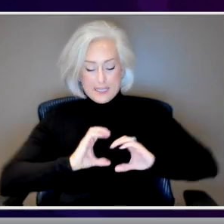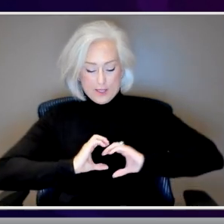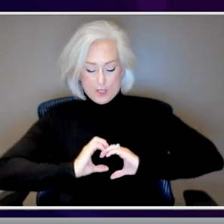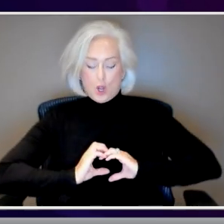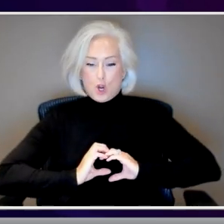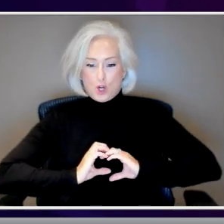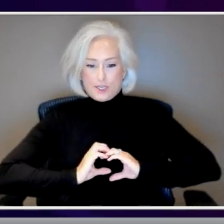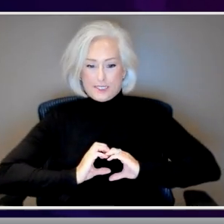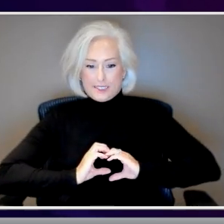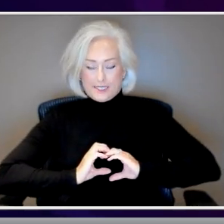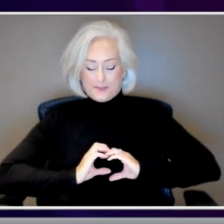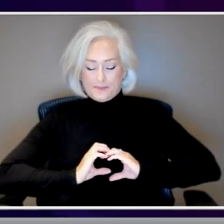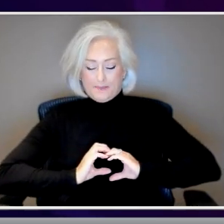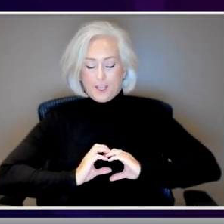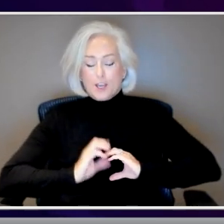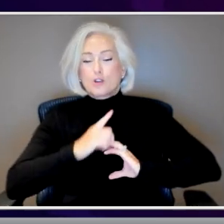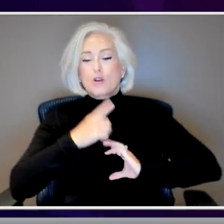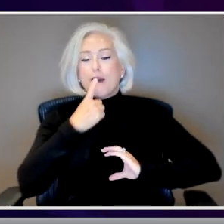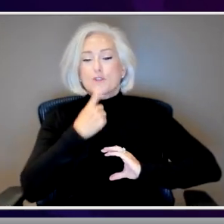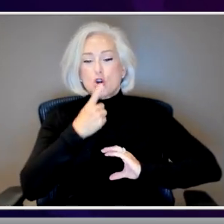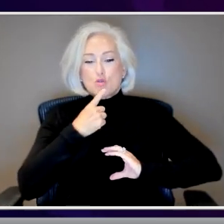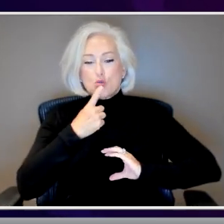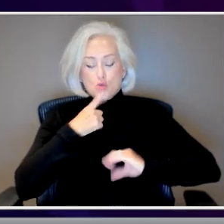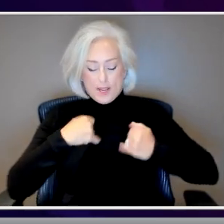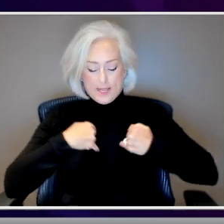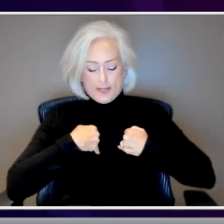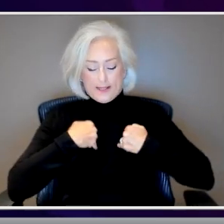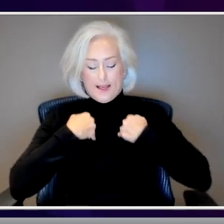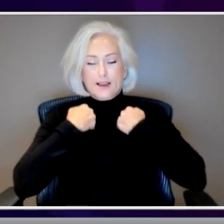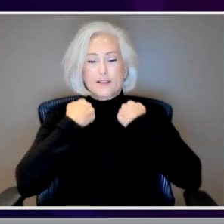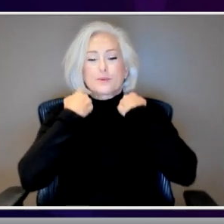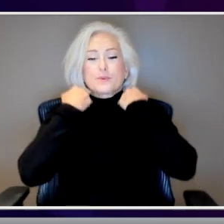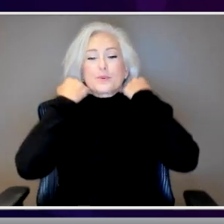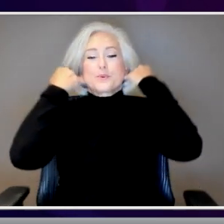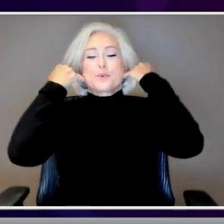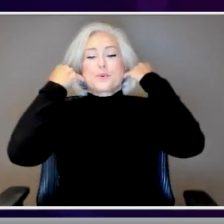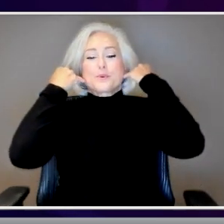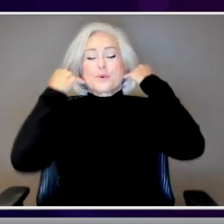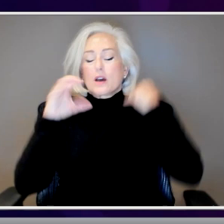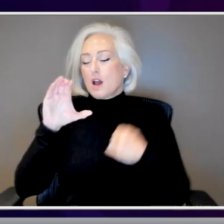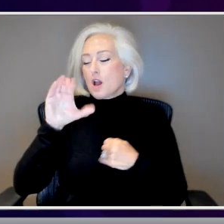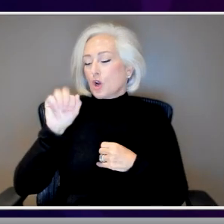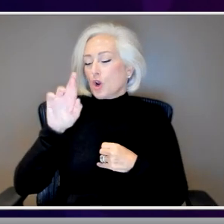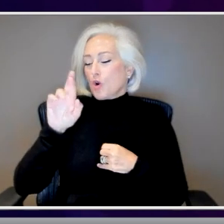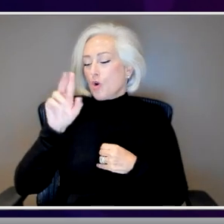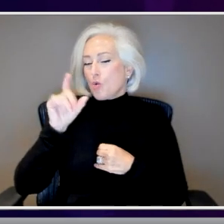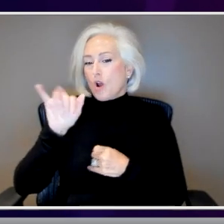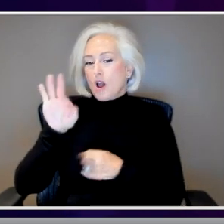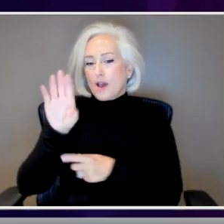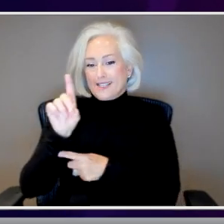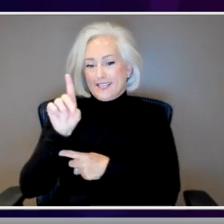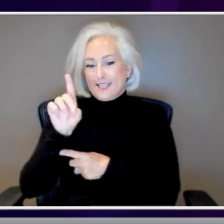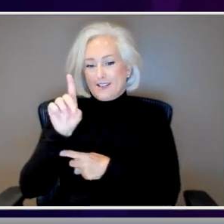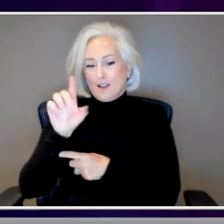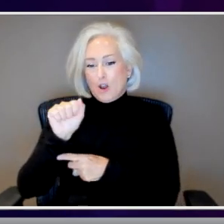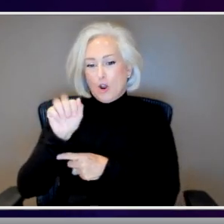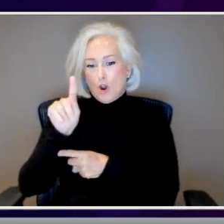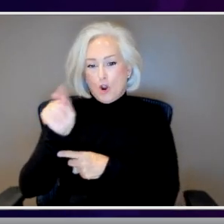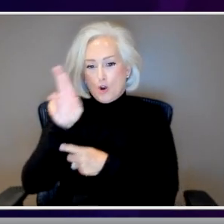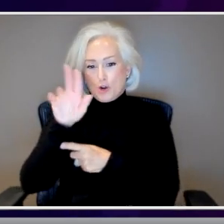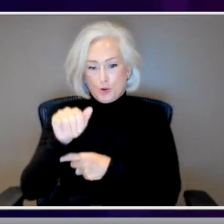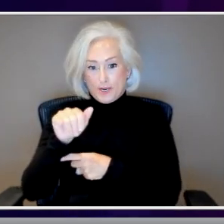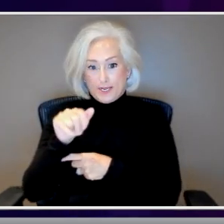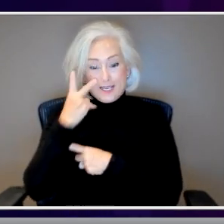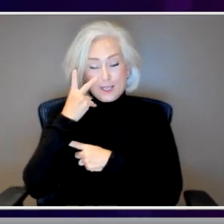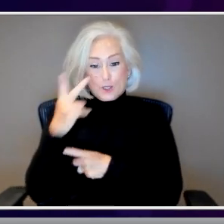red lines in the neck, those are the carotid arteries, and you see when they branch, and the one to the right